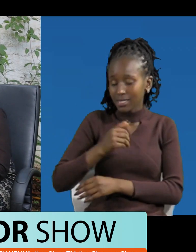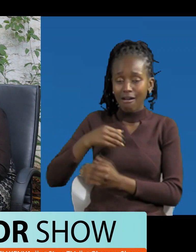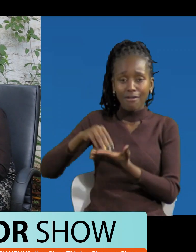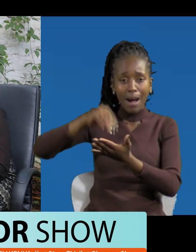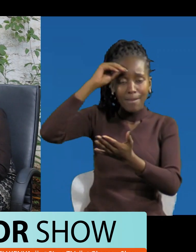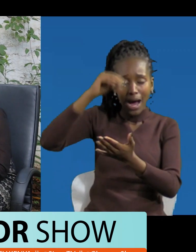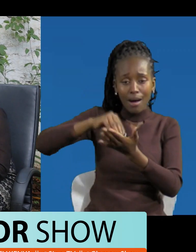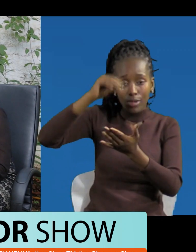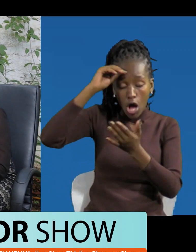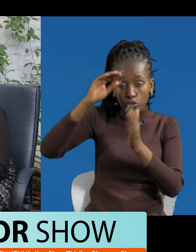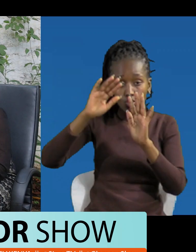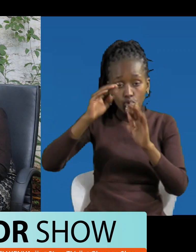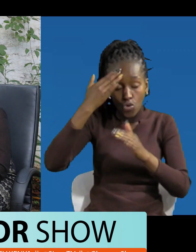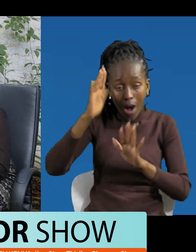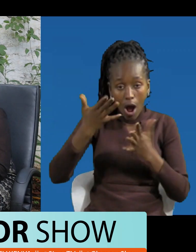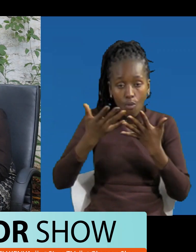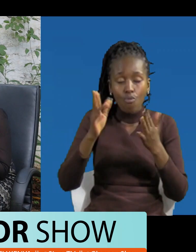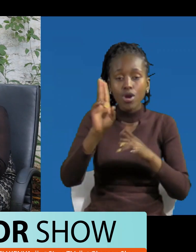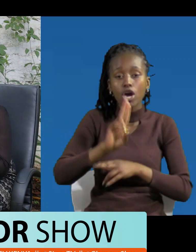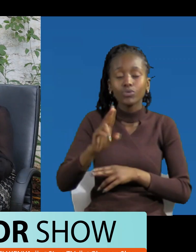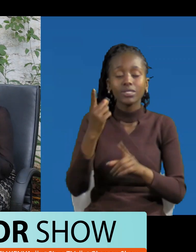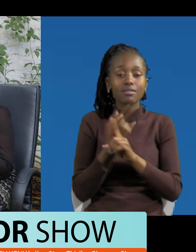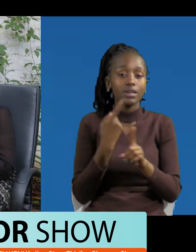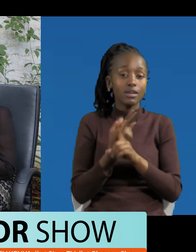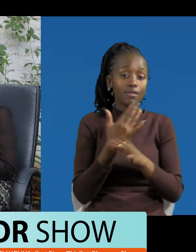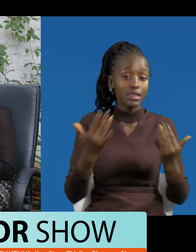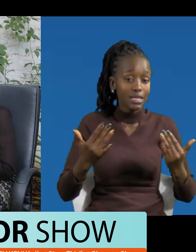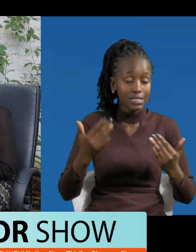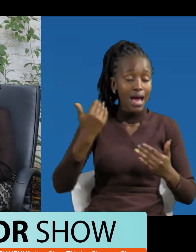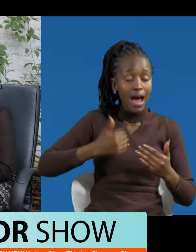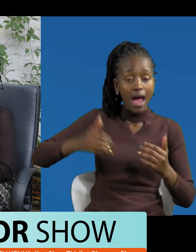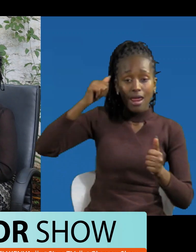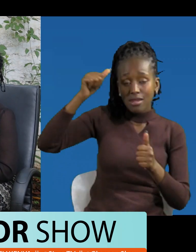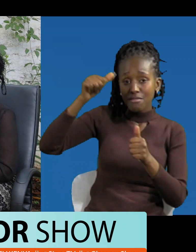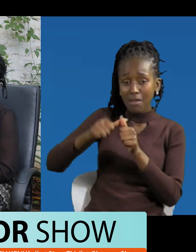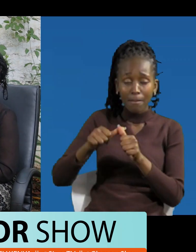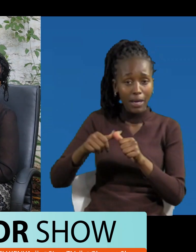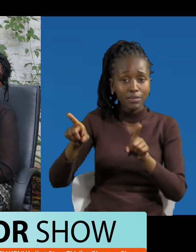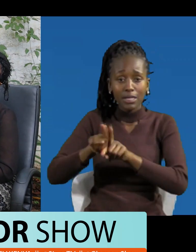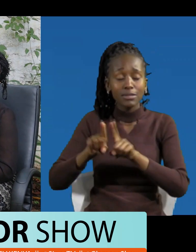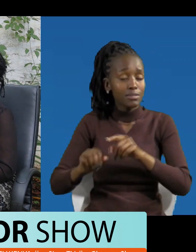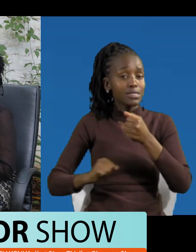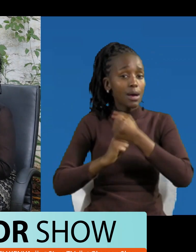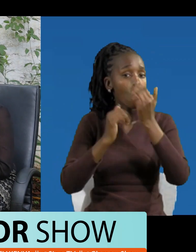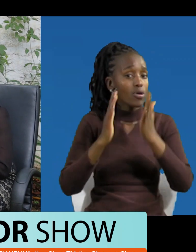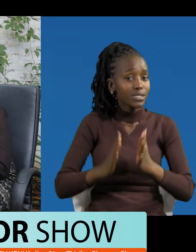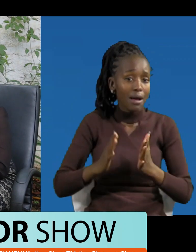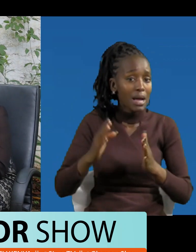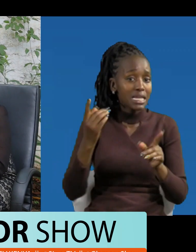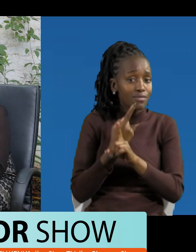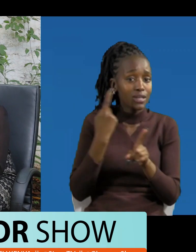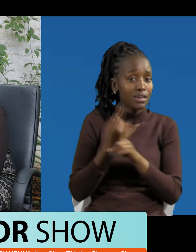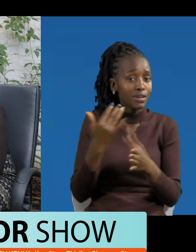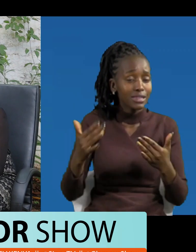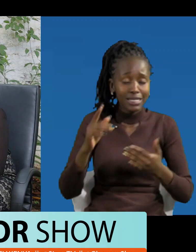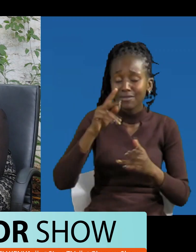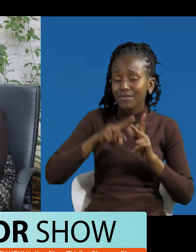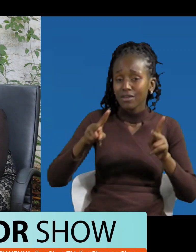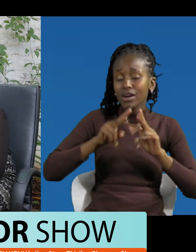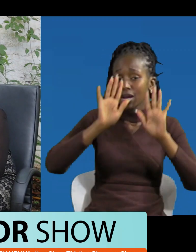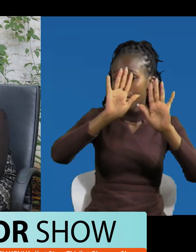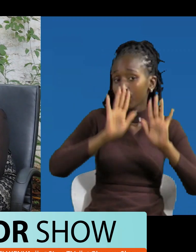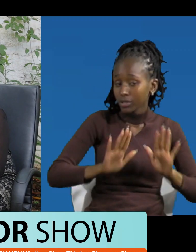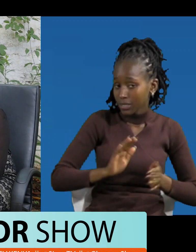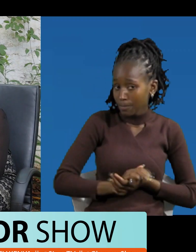things. And then the challenges are very many, like even the funds. For instance, there are some things that you want to use on your clients, you